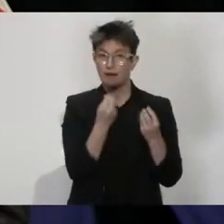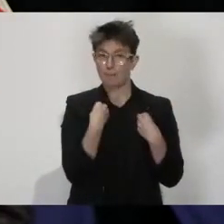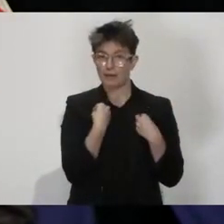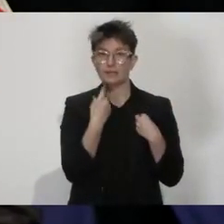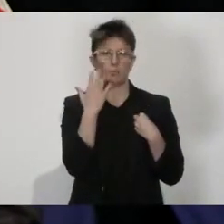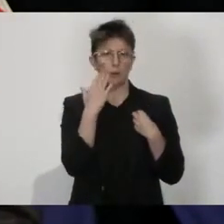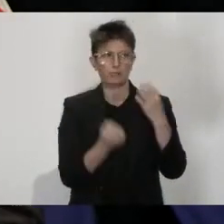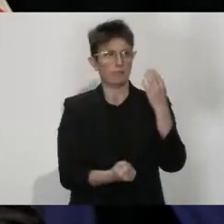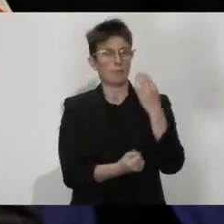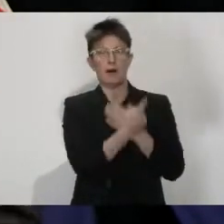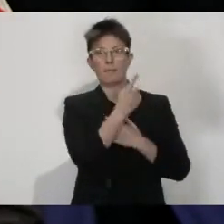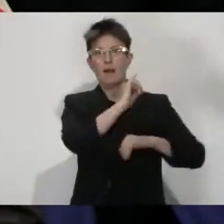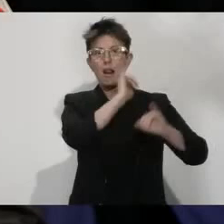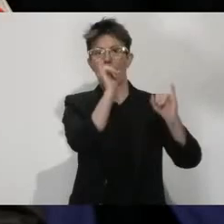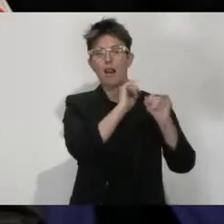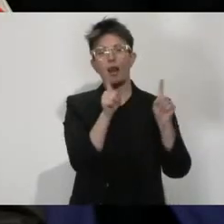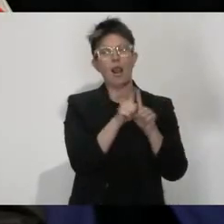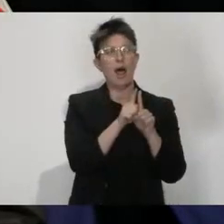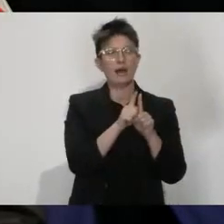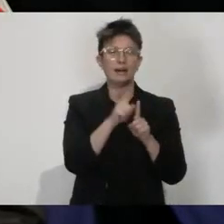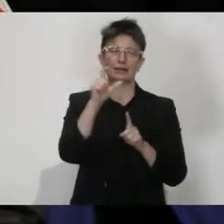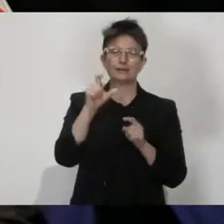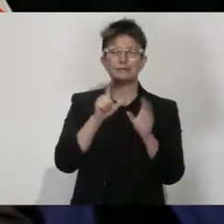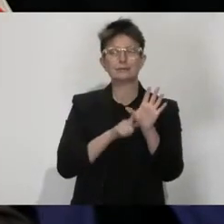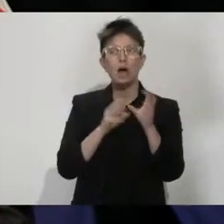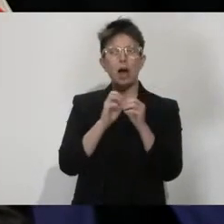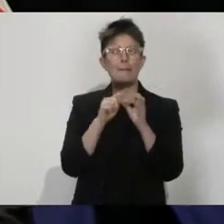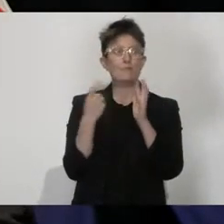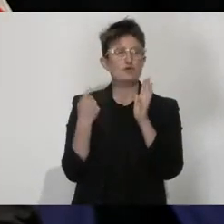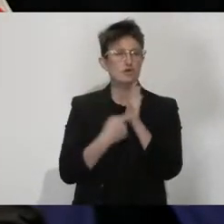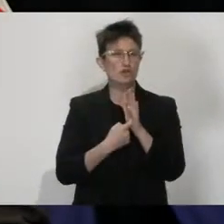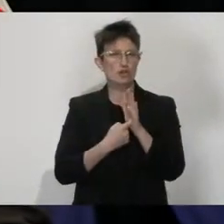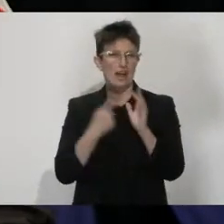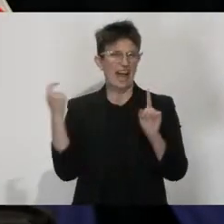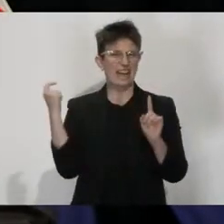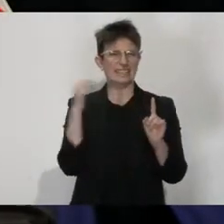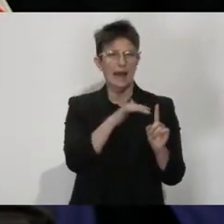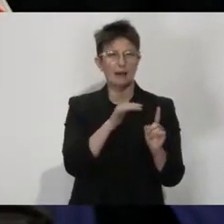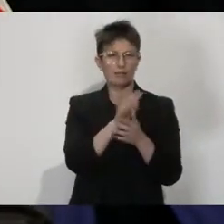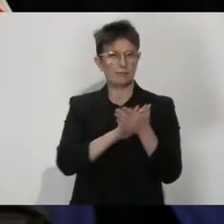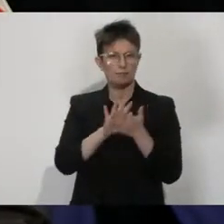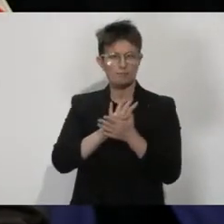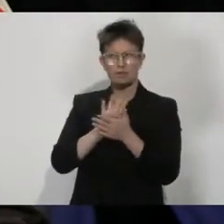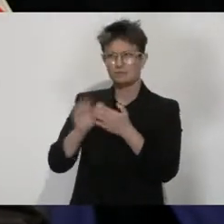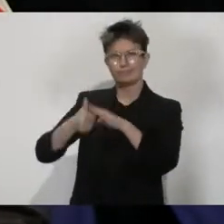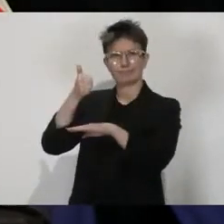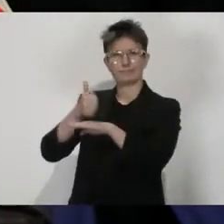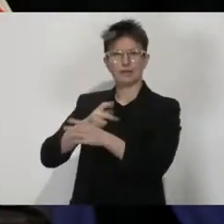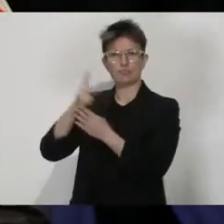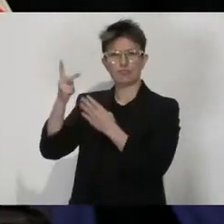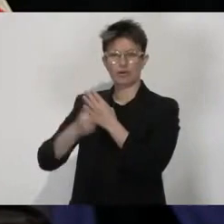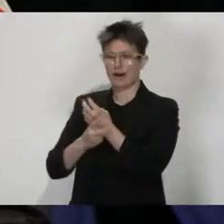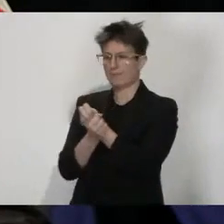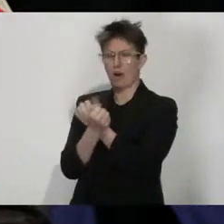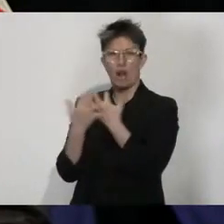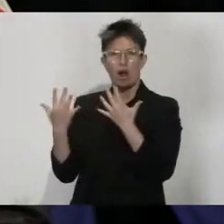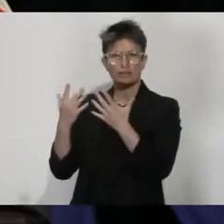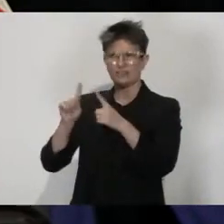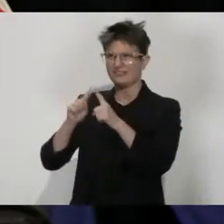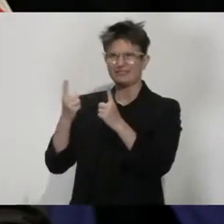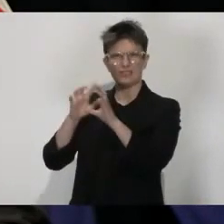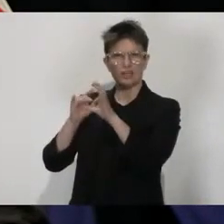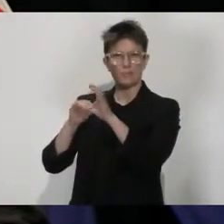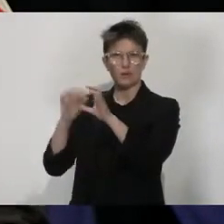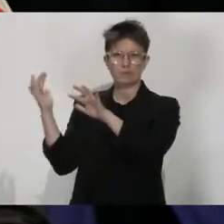cyber attack that they are currently experiencing. There are limits to what I can say today about the action the government is taking behind the scenes due